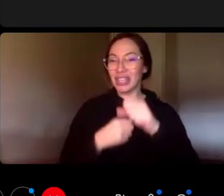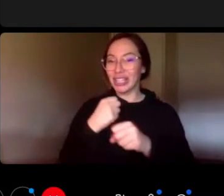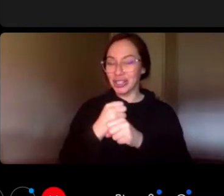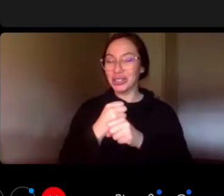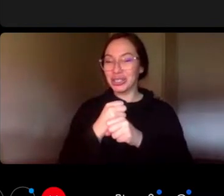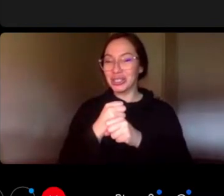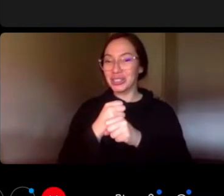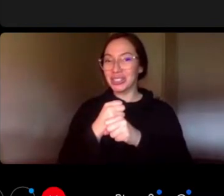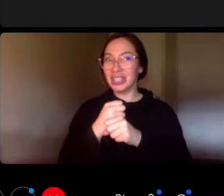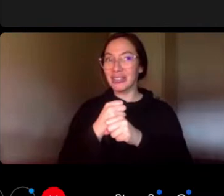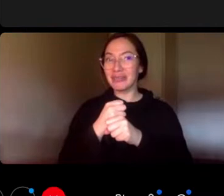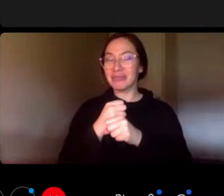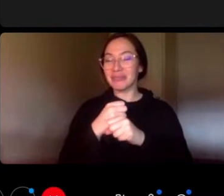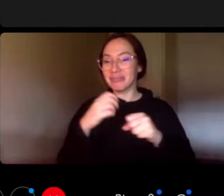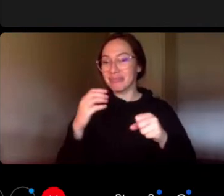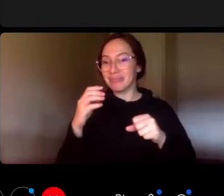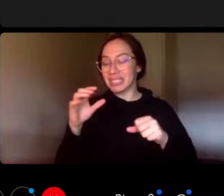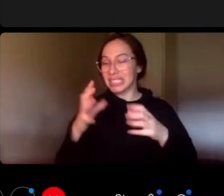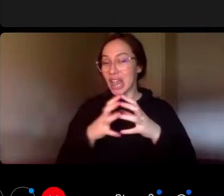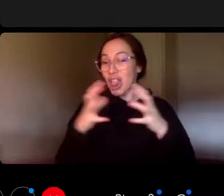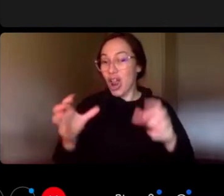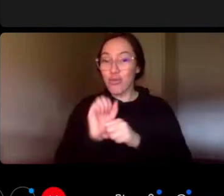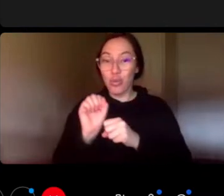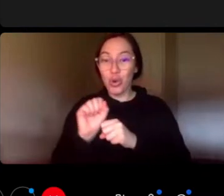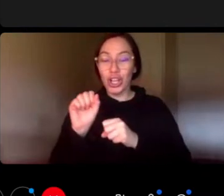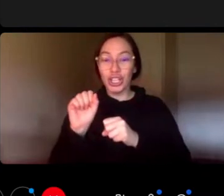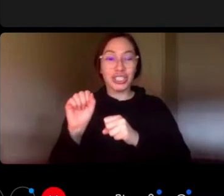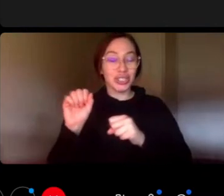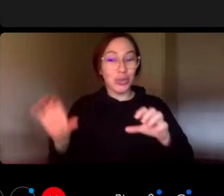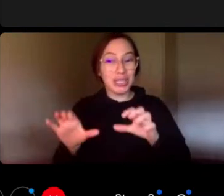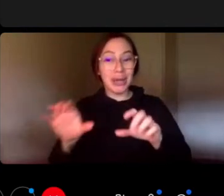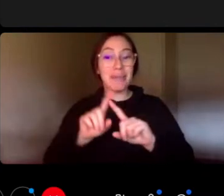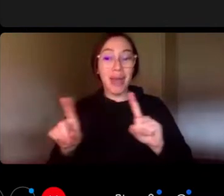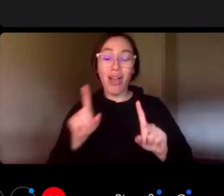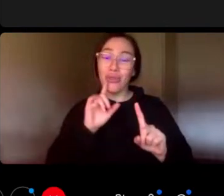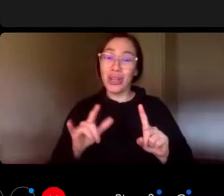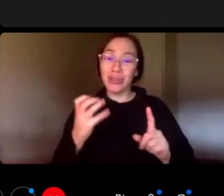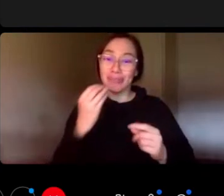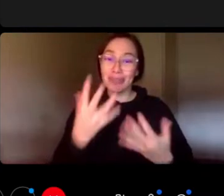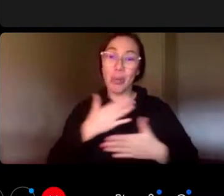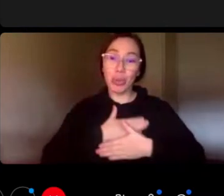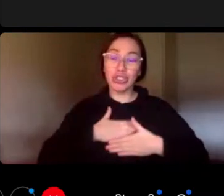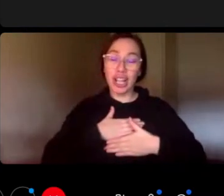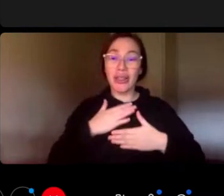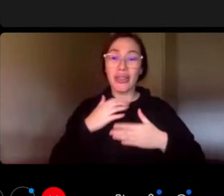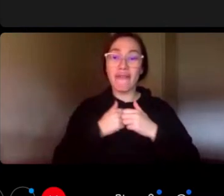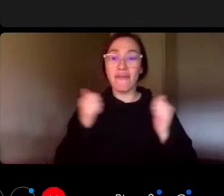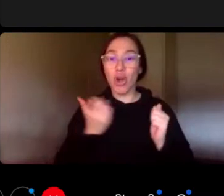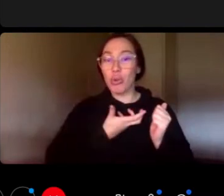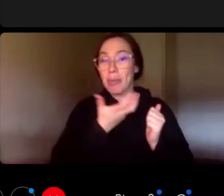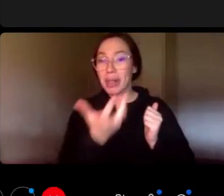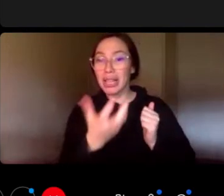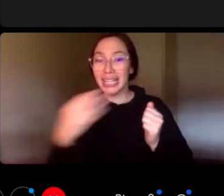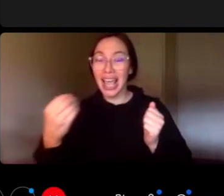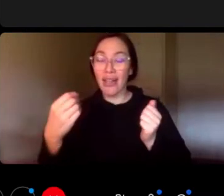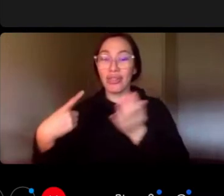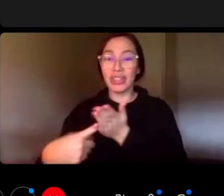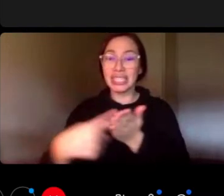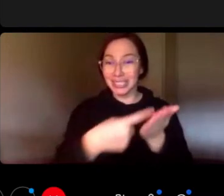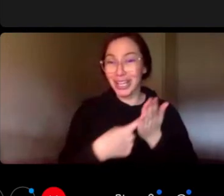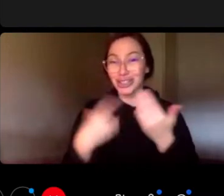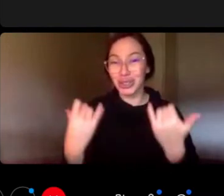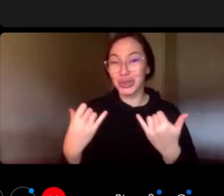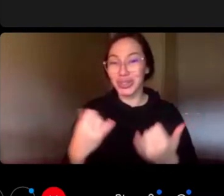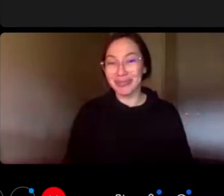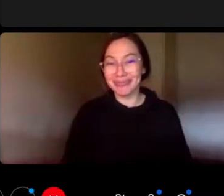there's a lot of work to be done, but I just appreciate the vulnerability and the discussion today.